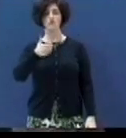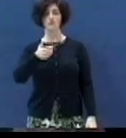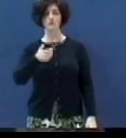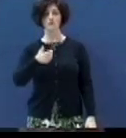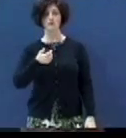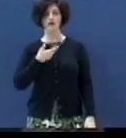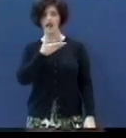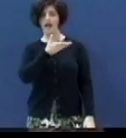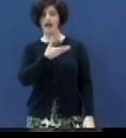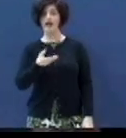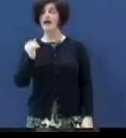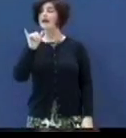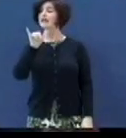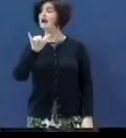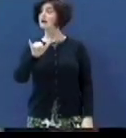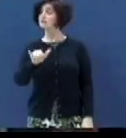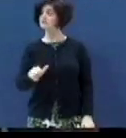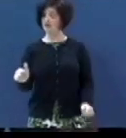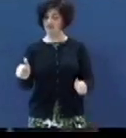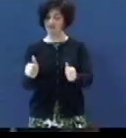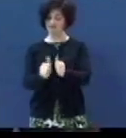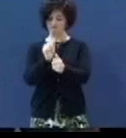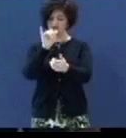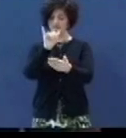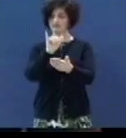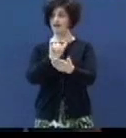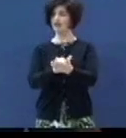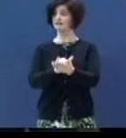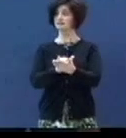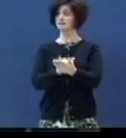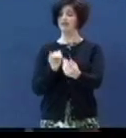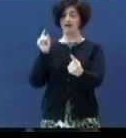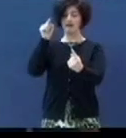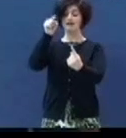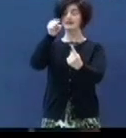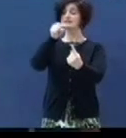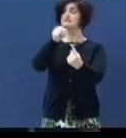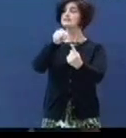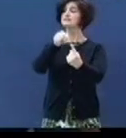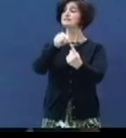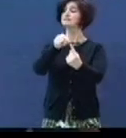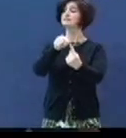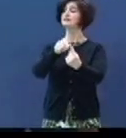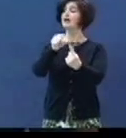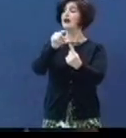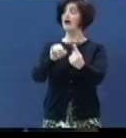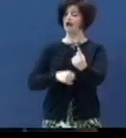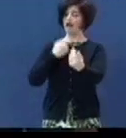Till I